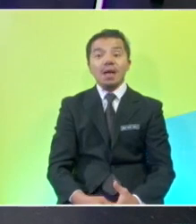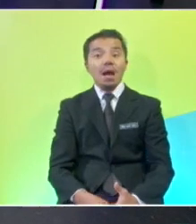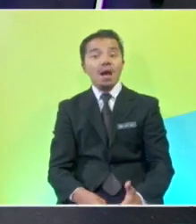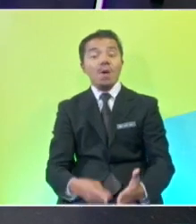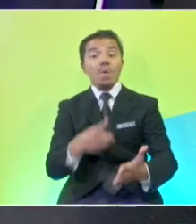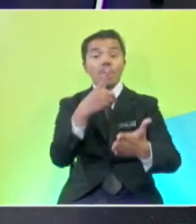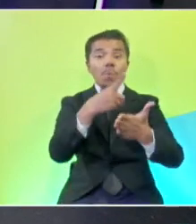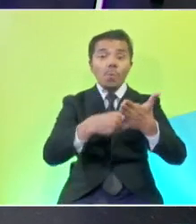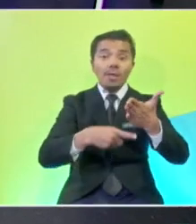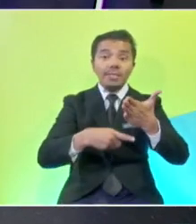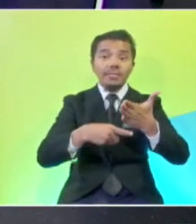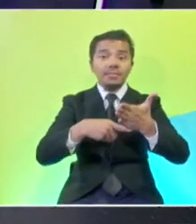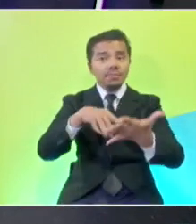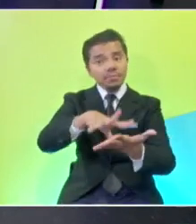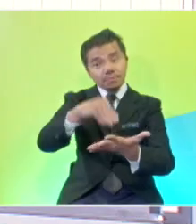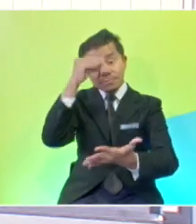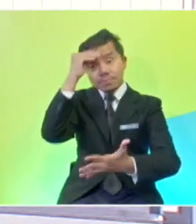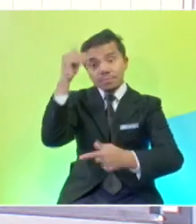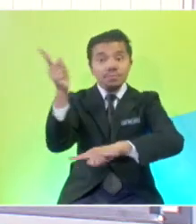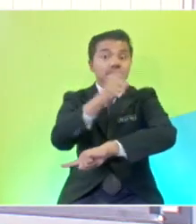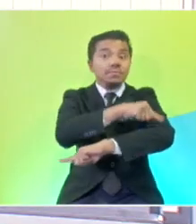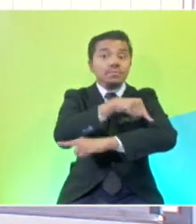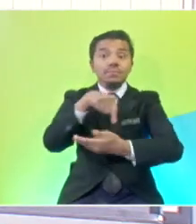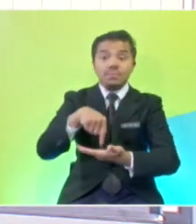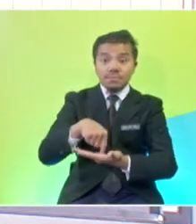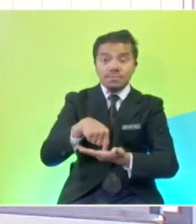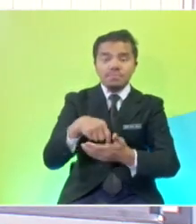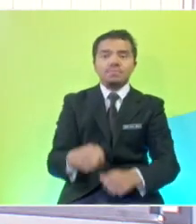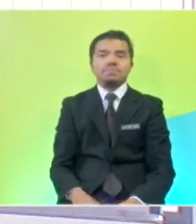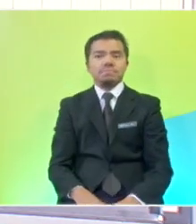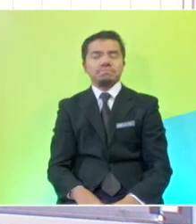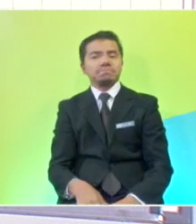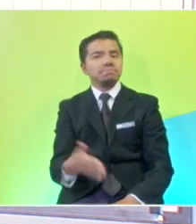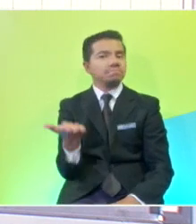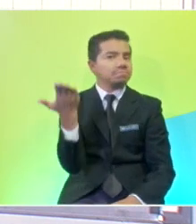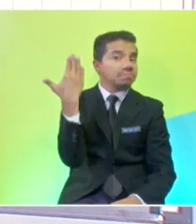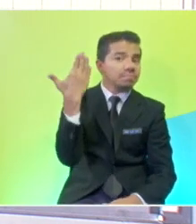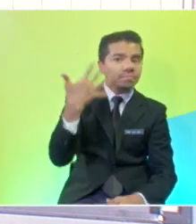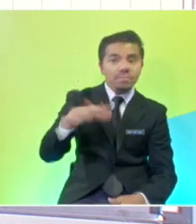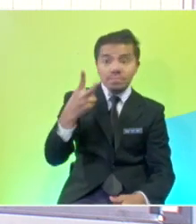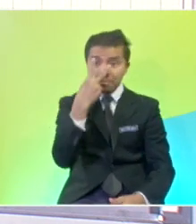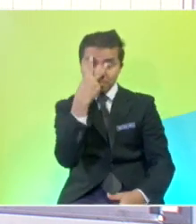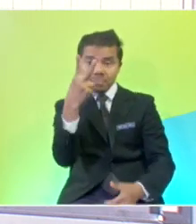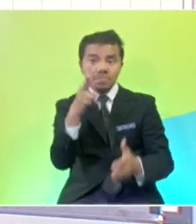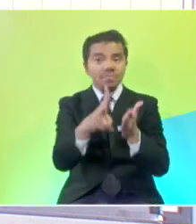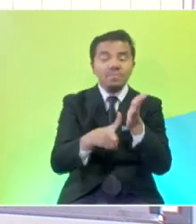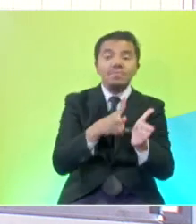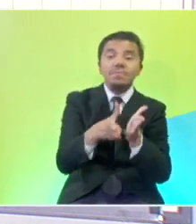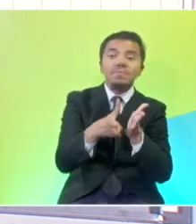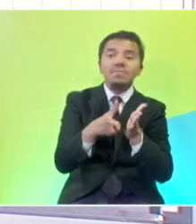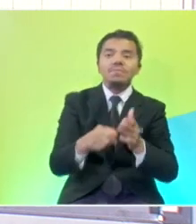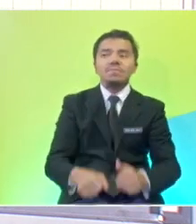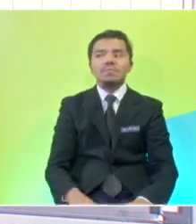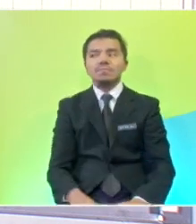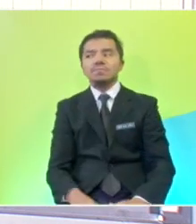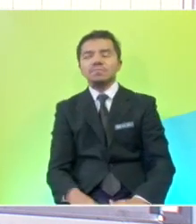today? Just now you got to watch the video they Yeah. played, Someone was touching hot water. And it was Yeah, like, hot, and you hot. just say, ouch.